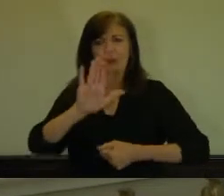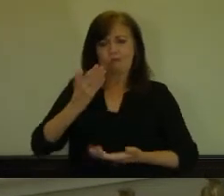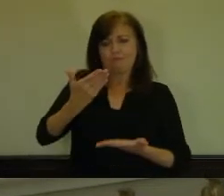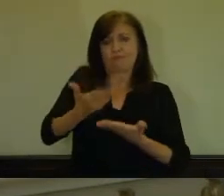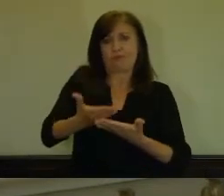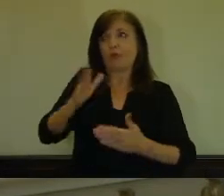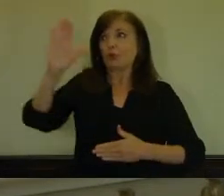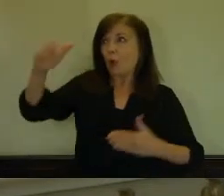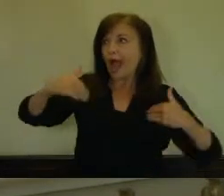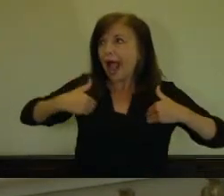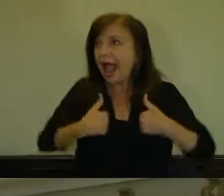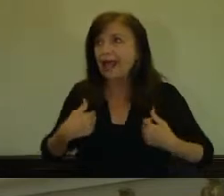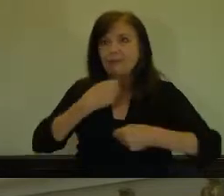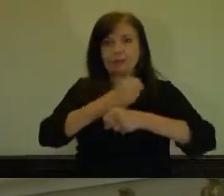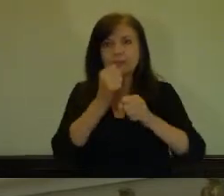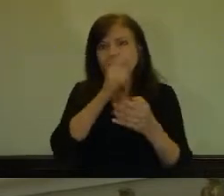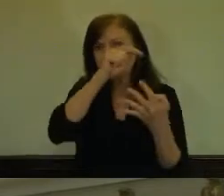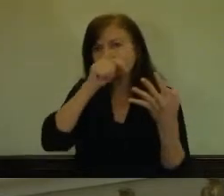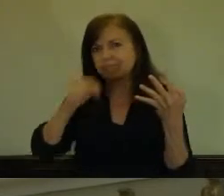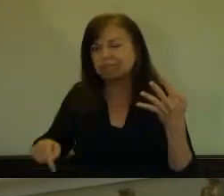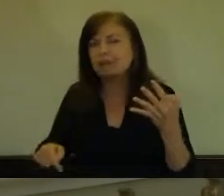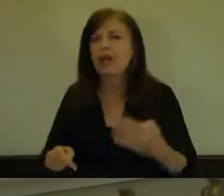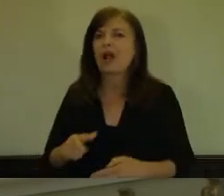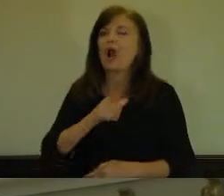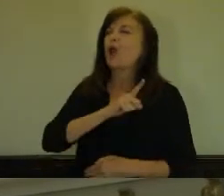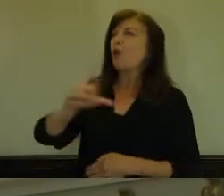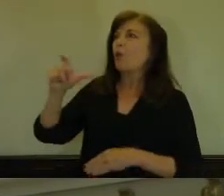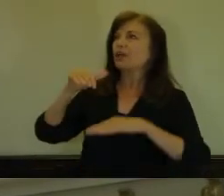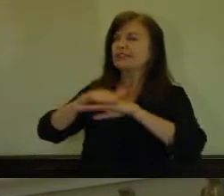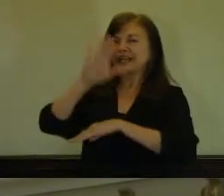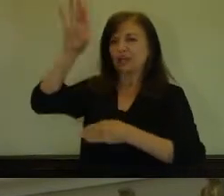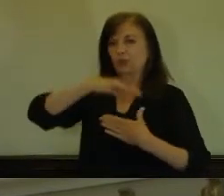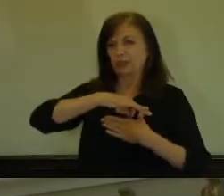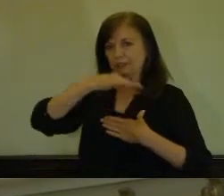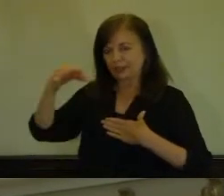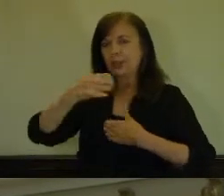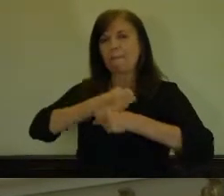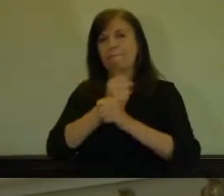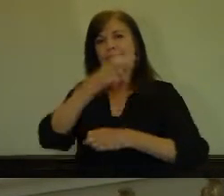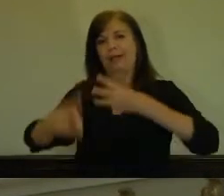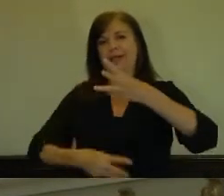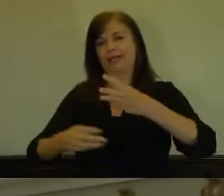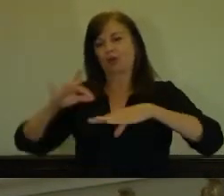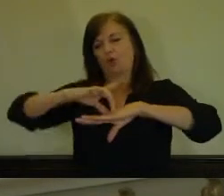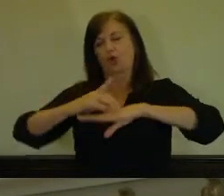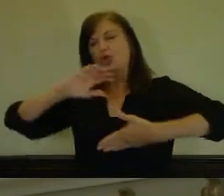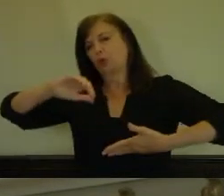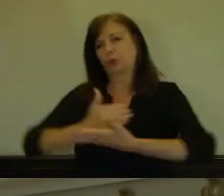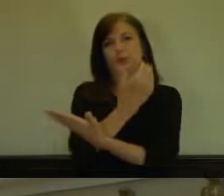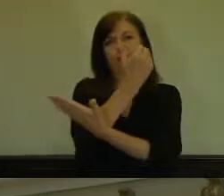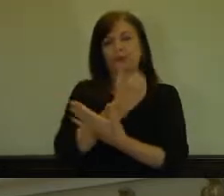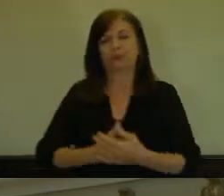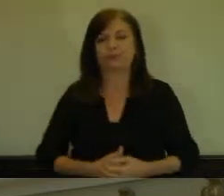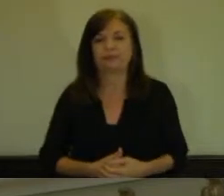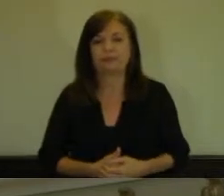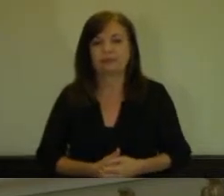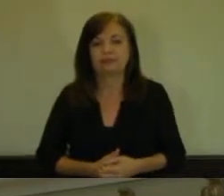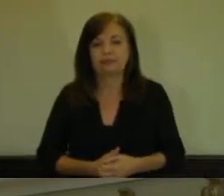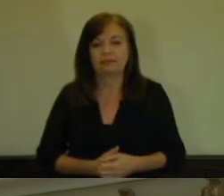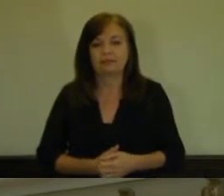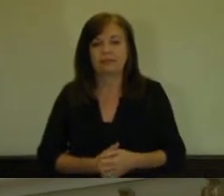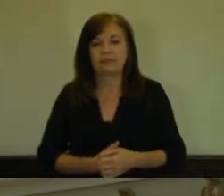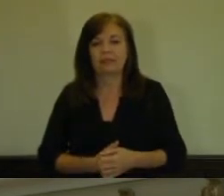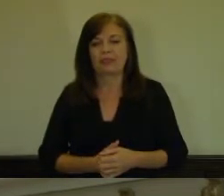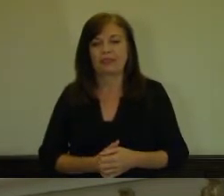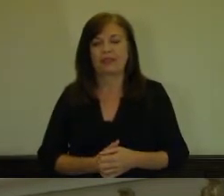your creatures. Lord, send out your spirit and renew the face of the earth.